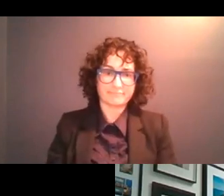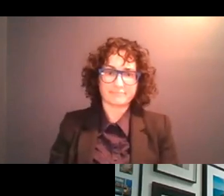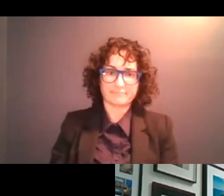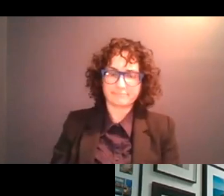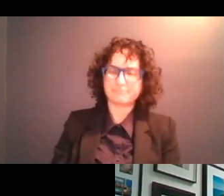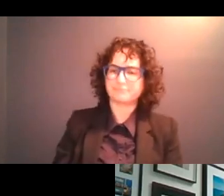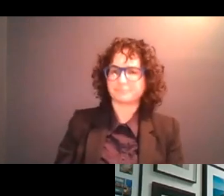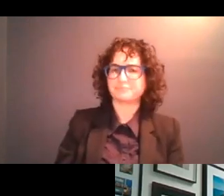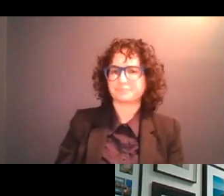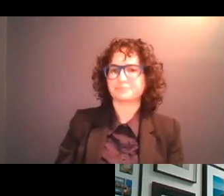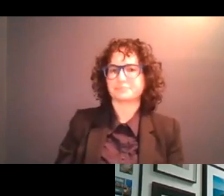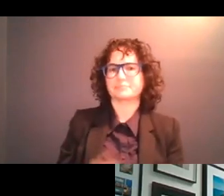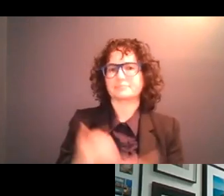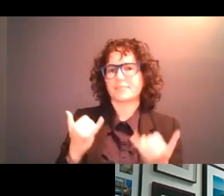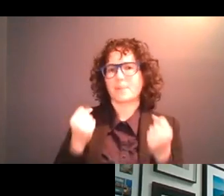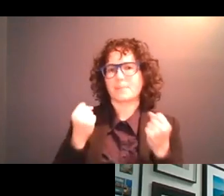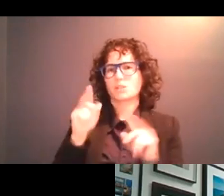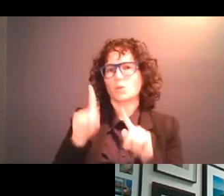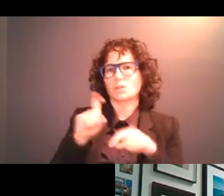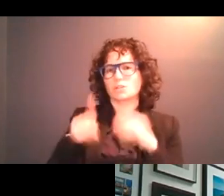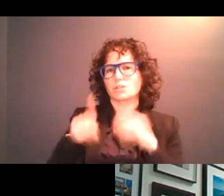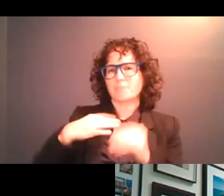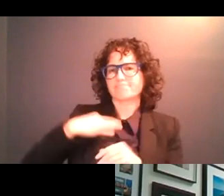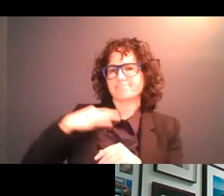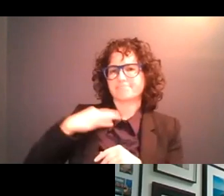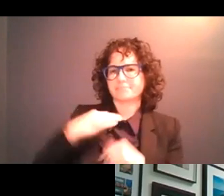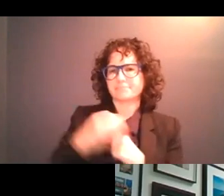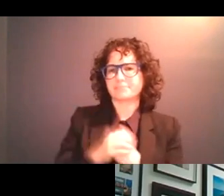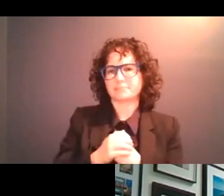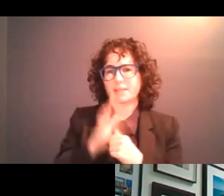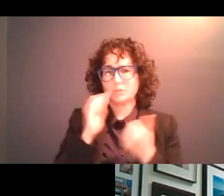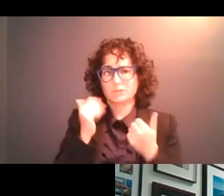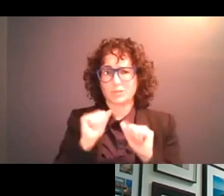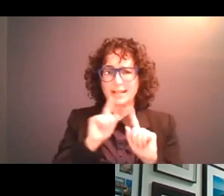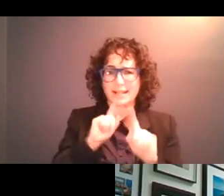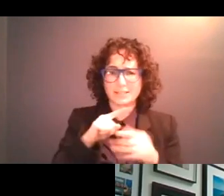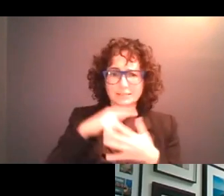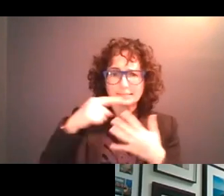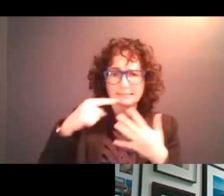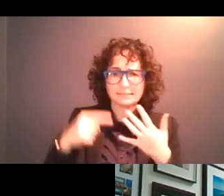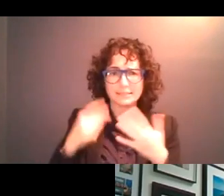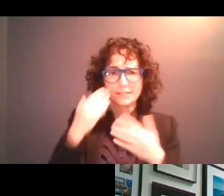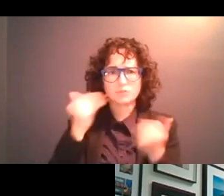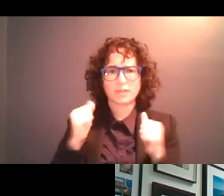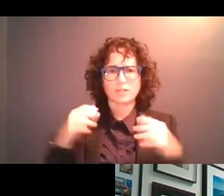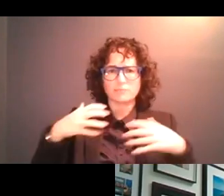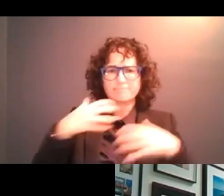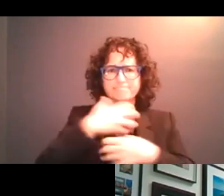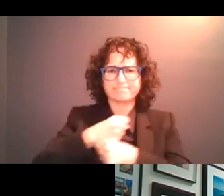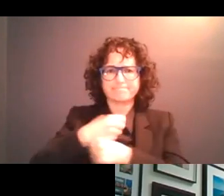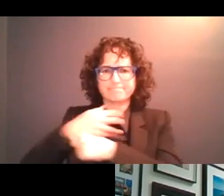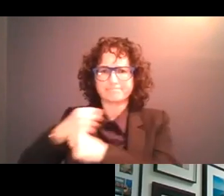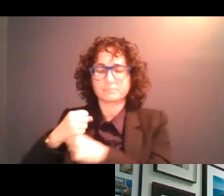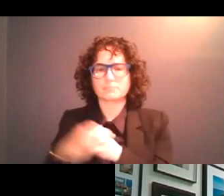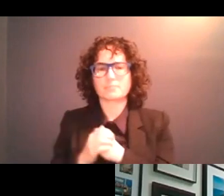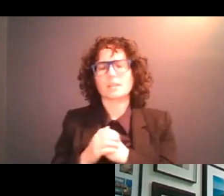Now we're going to move into a lot of eligibility questions. So I'm going to try and do my best here of aggregating them. I think there's a big